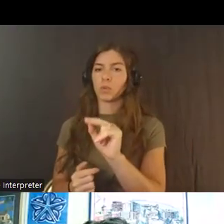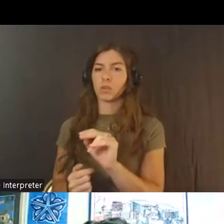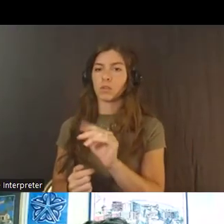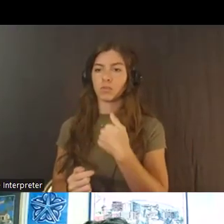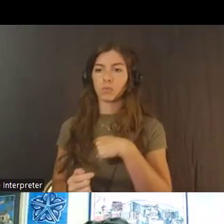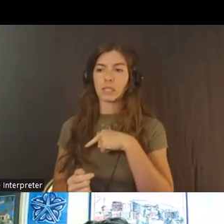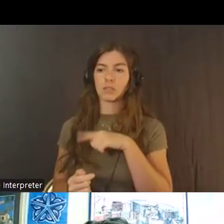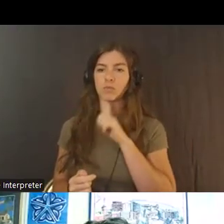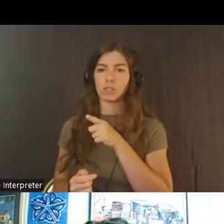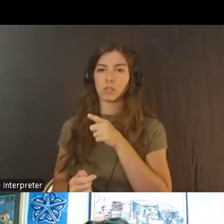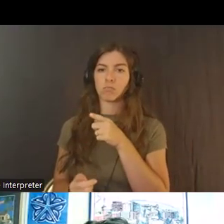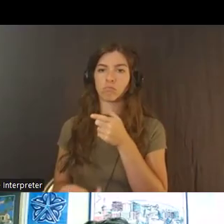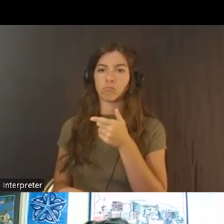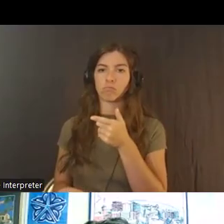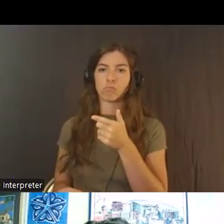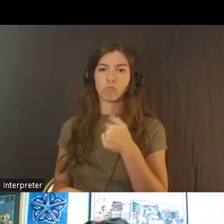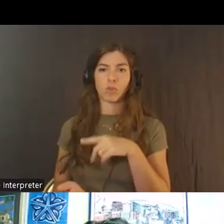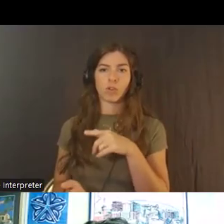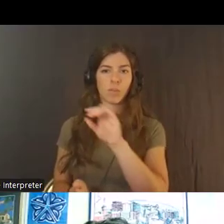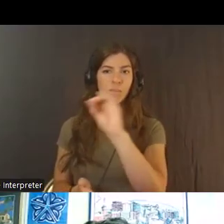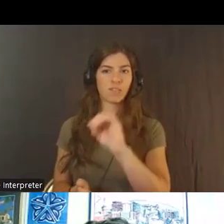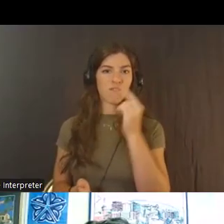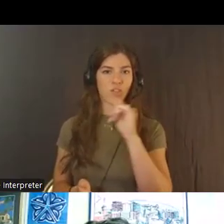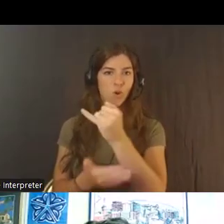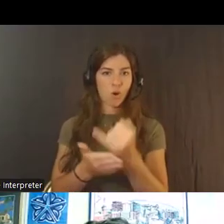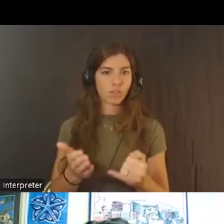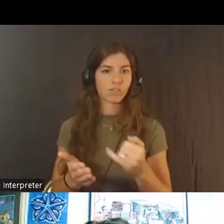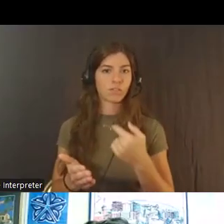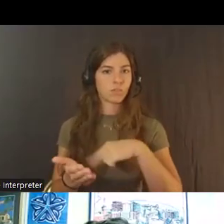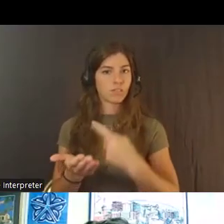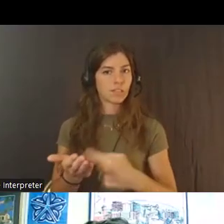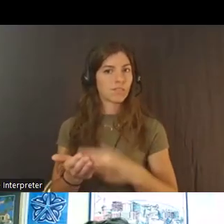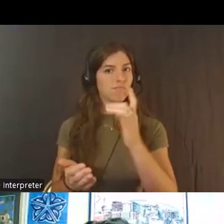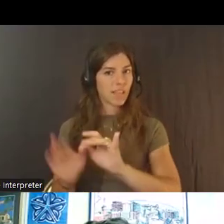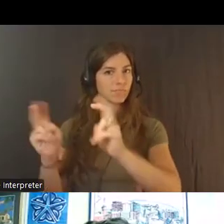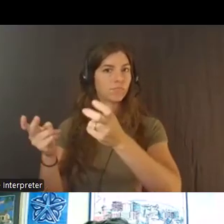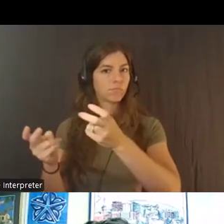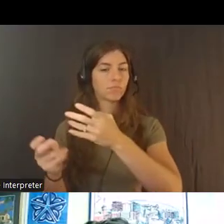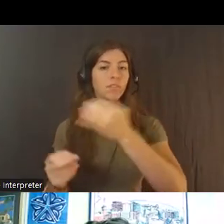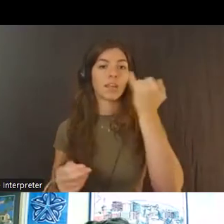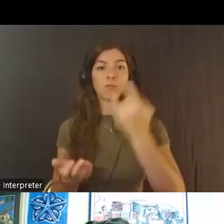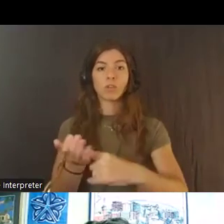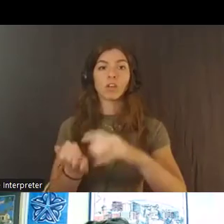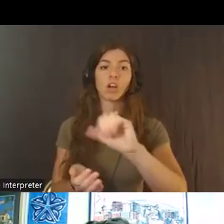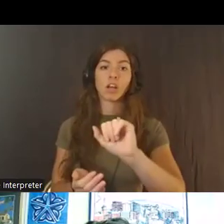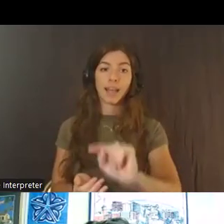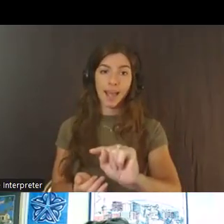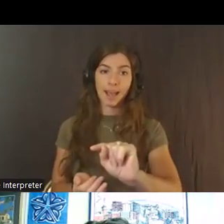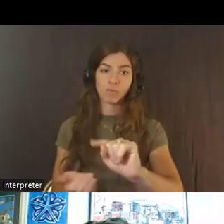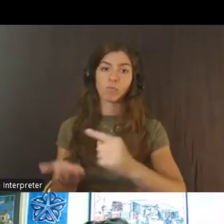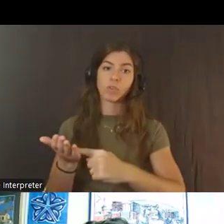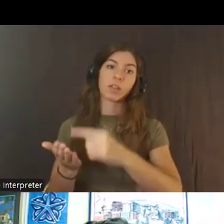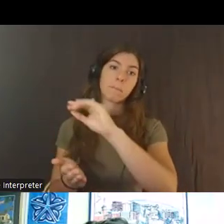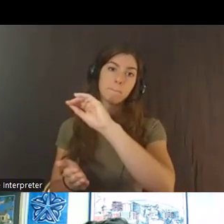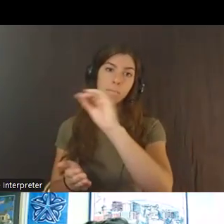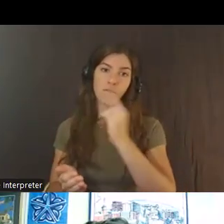we basically we're percent for the arts and we talk about percent for the arts. And when we're talking to Cat, we're mostly talking about percent for the arts. So we don't really have